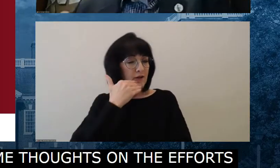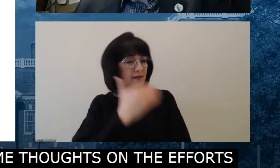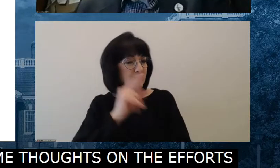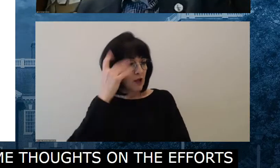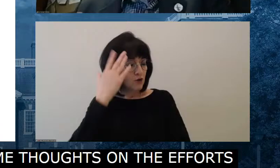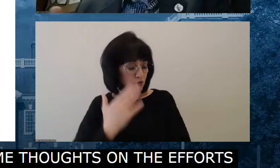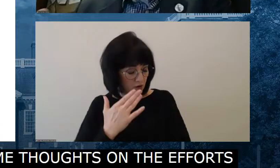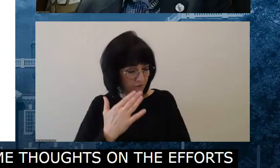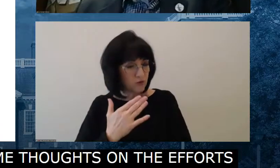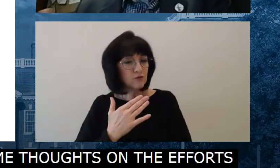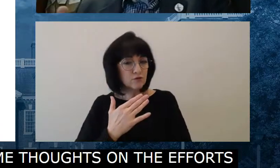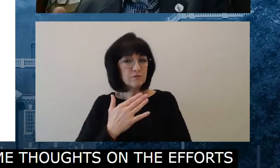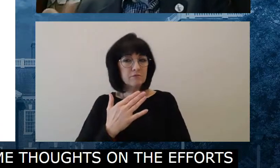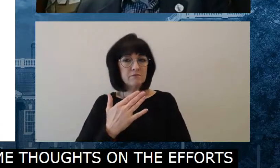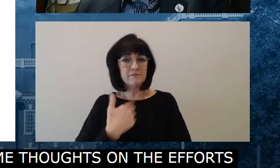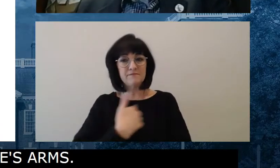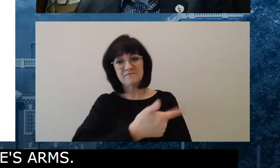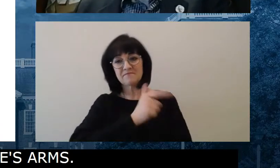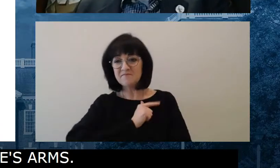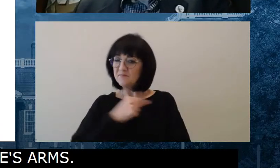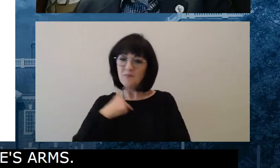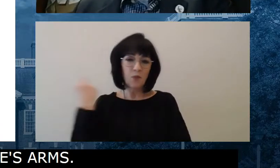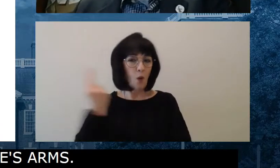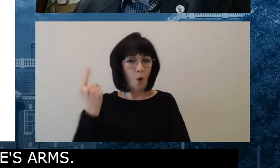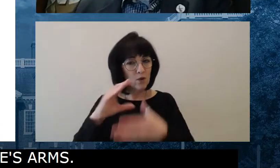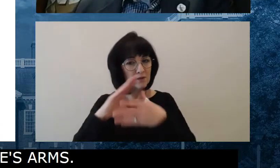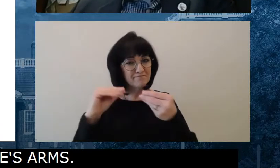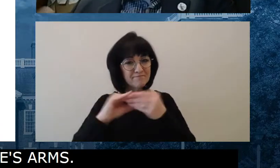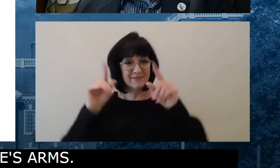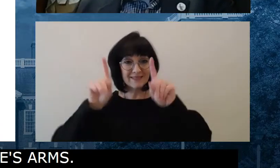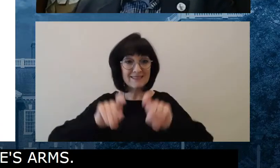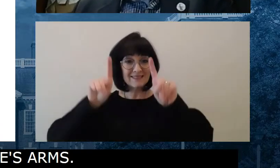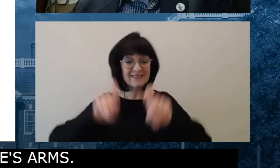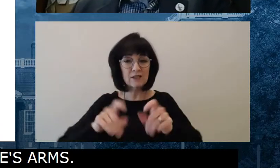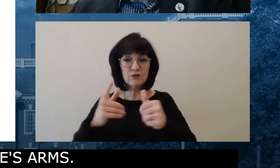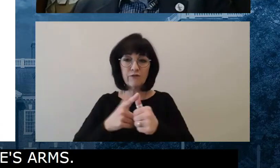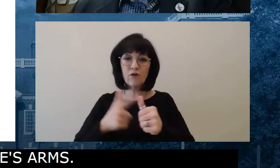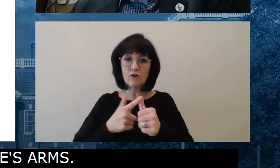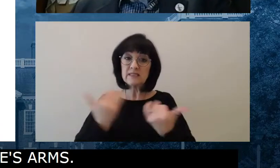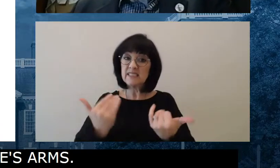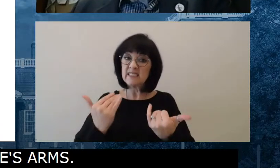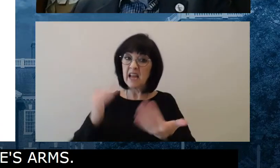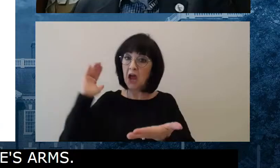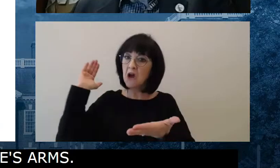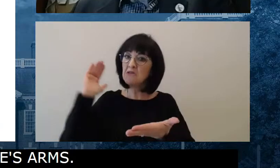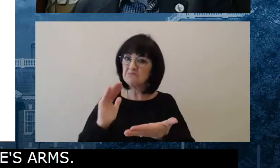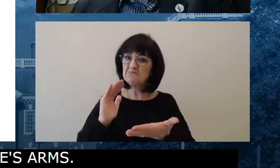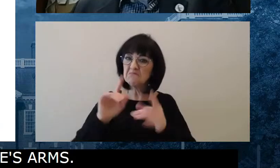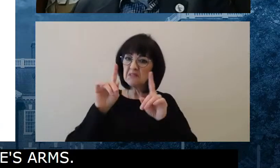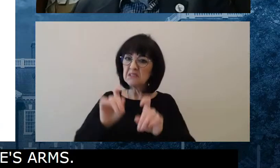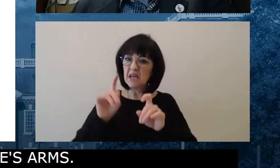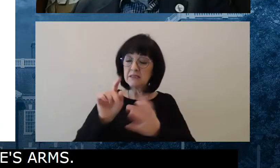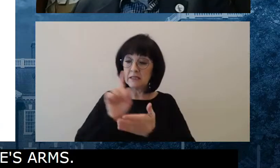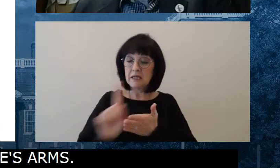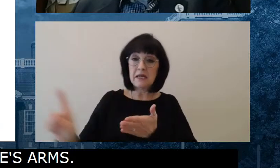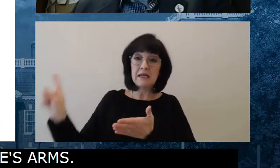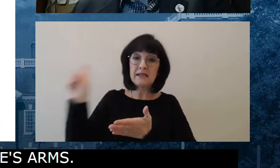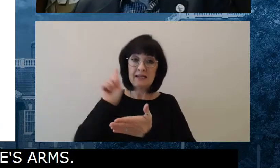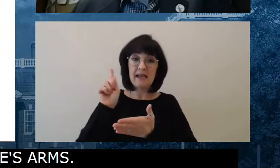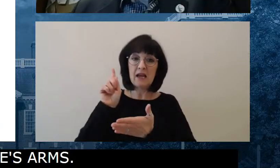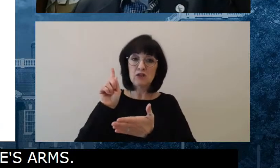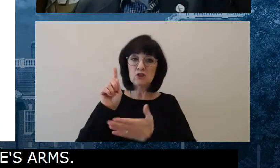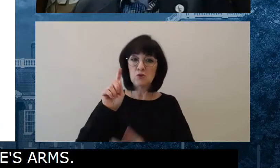testing. Wouldn't be a meeting if I didn't do that. So I saw some leveling off really of testing last week, finished just